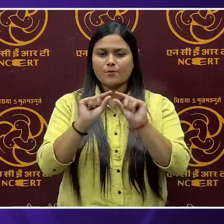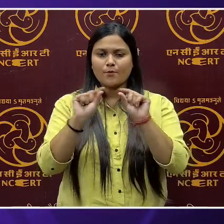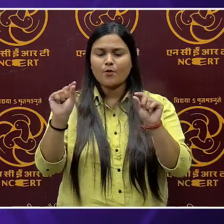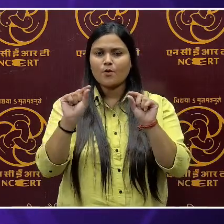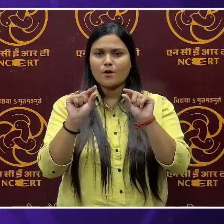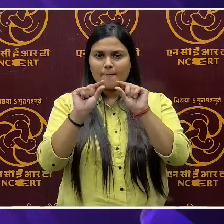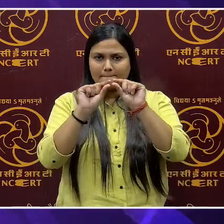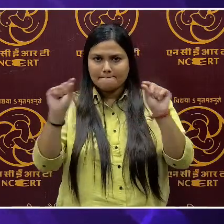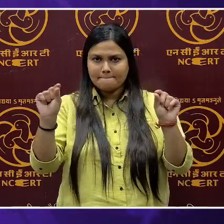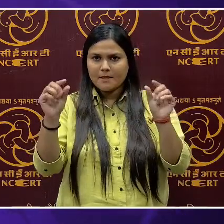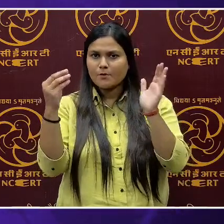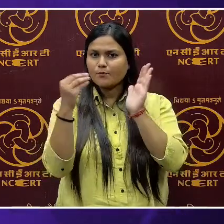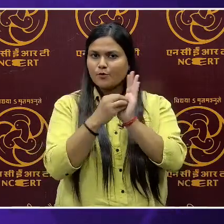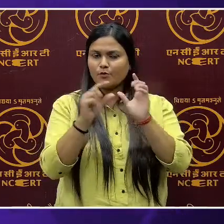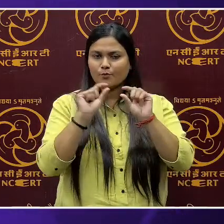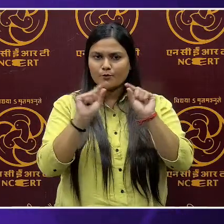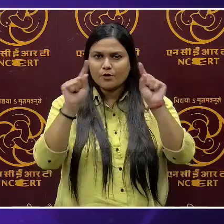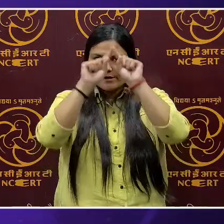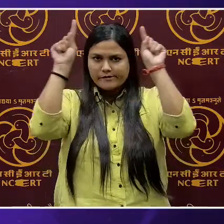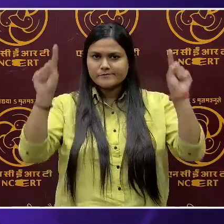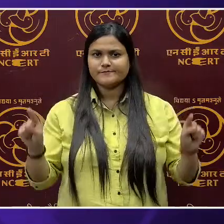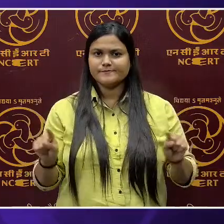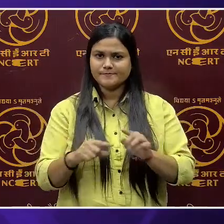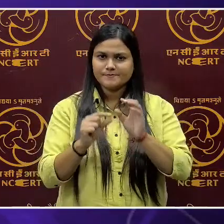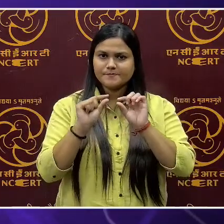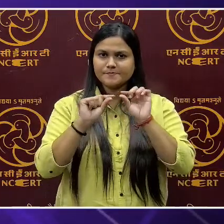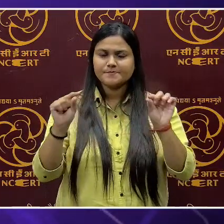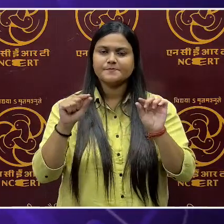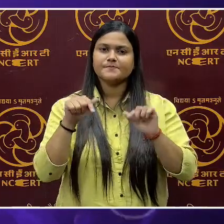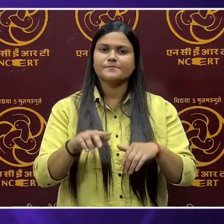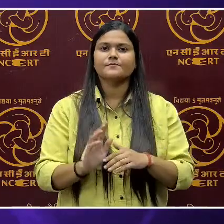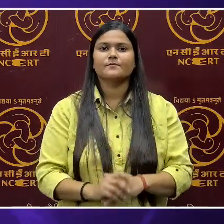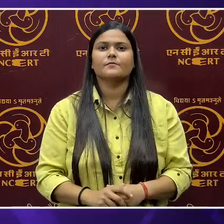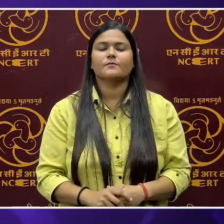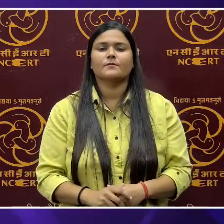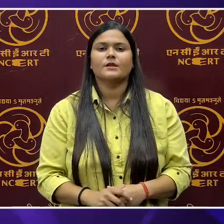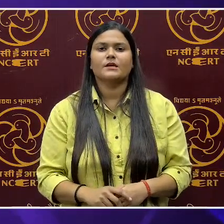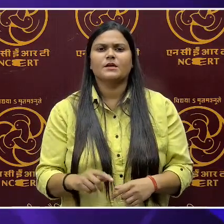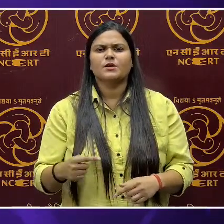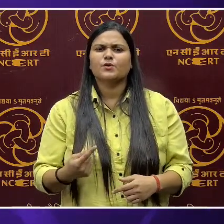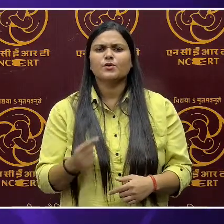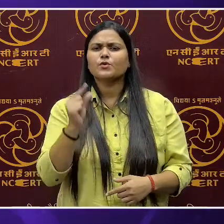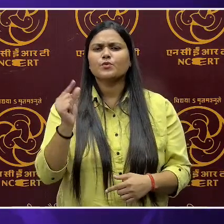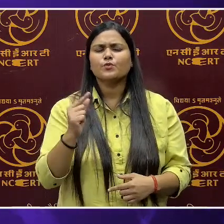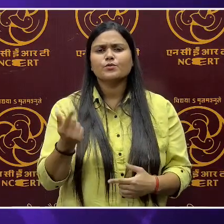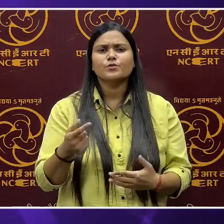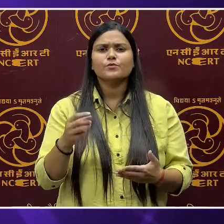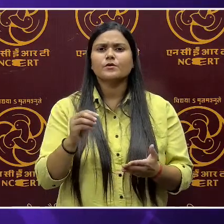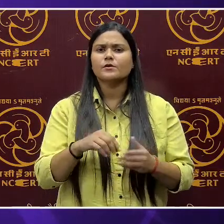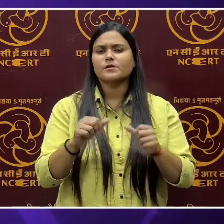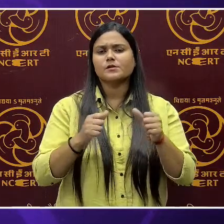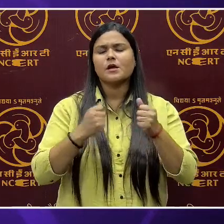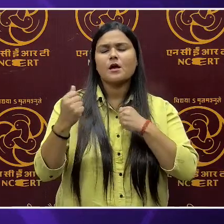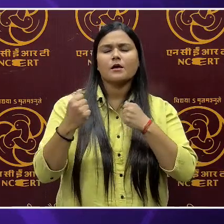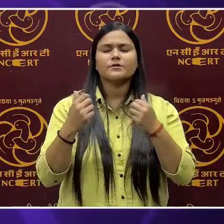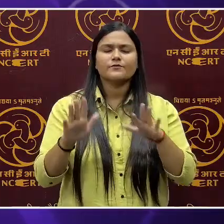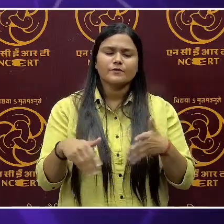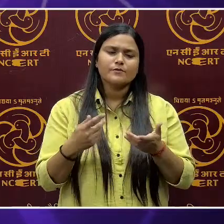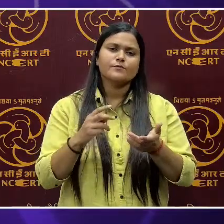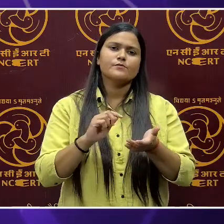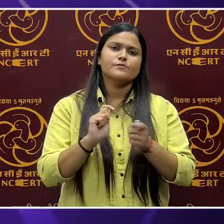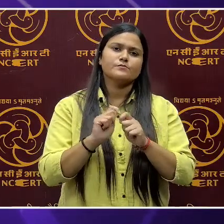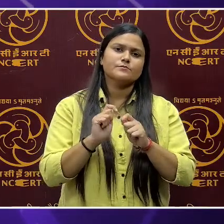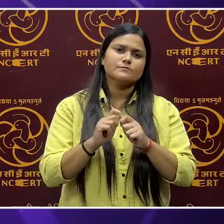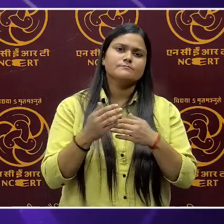worksheet. You can have it on screen, but you can also use it as a kind of board rush activity. So the worksheet can